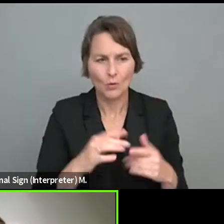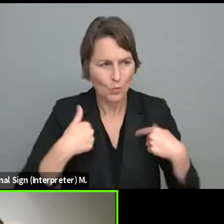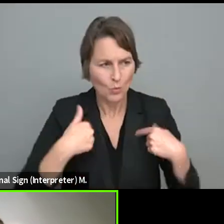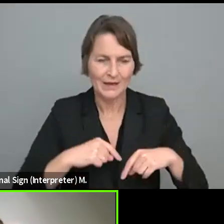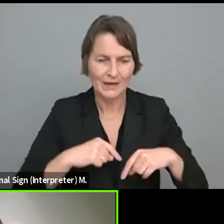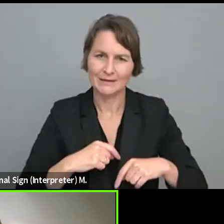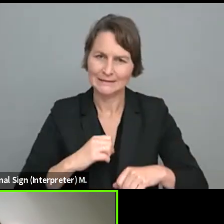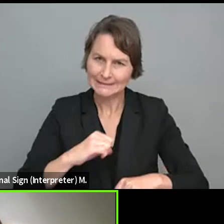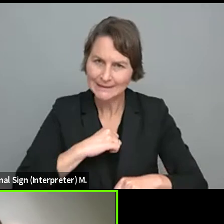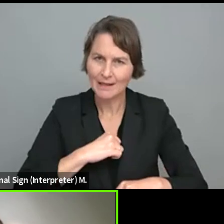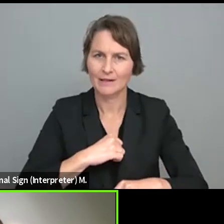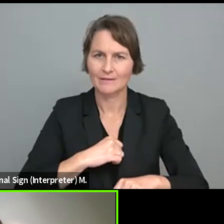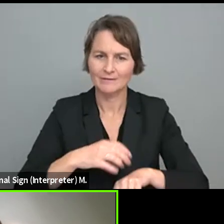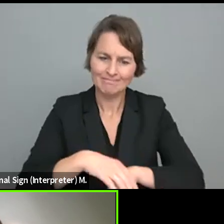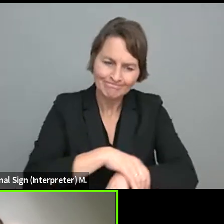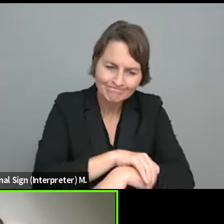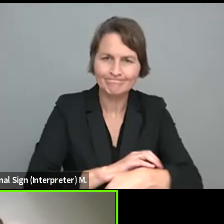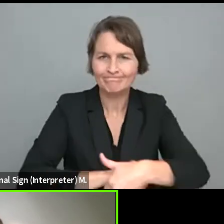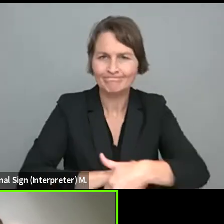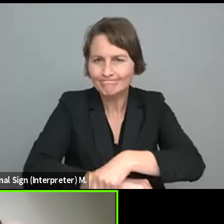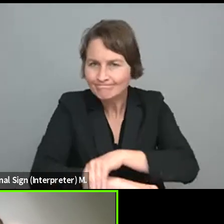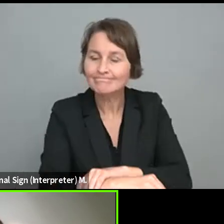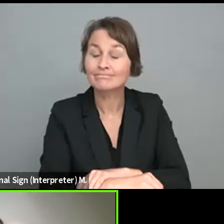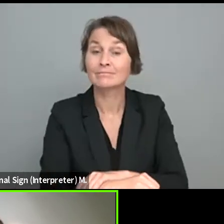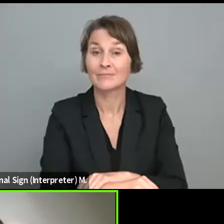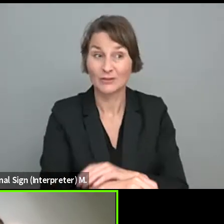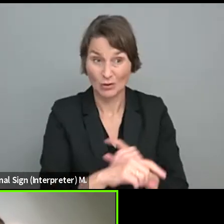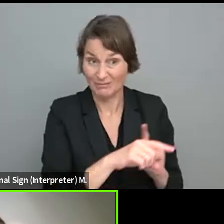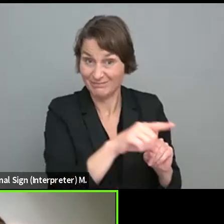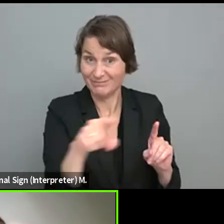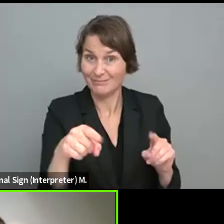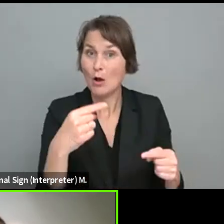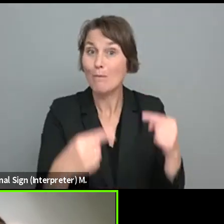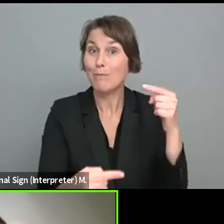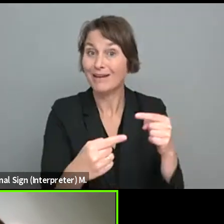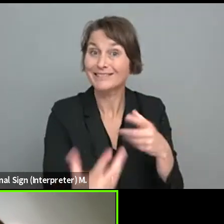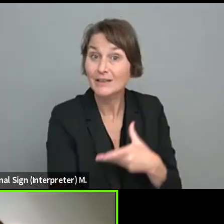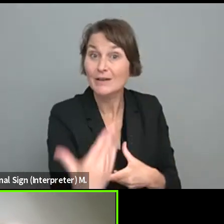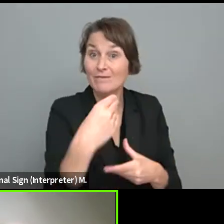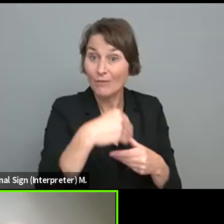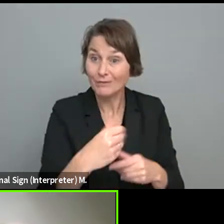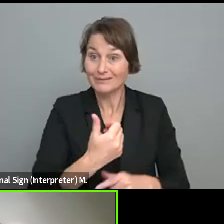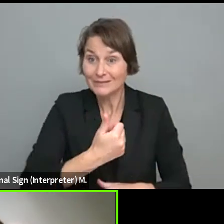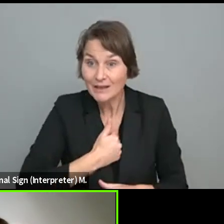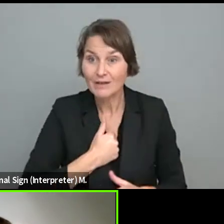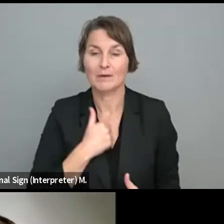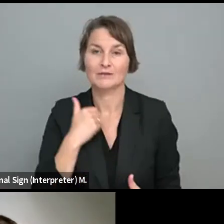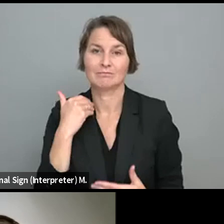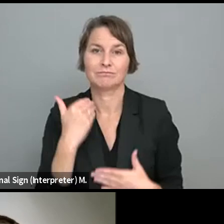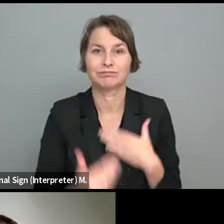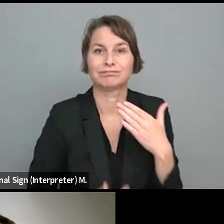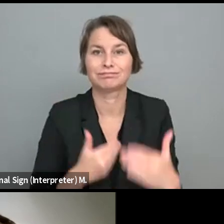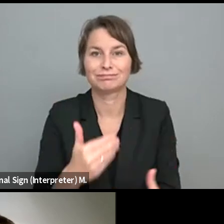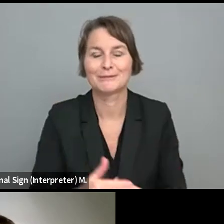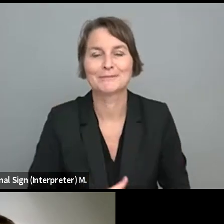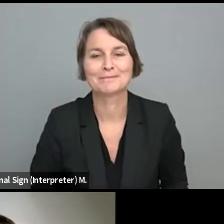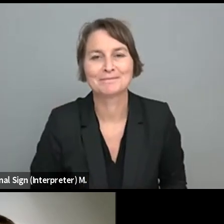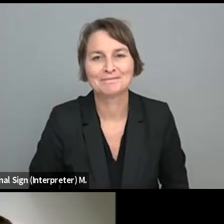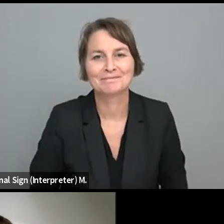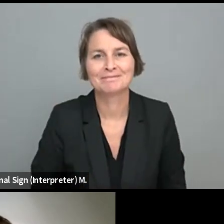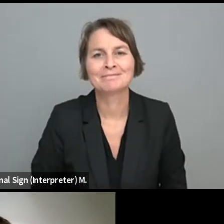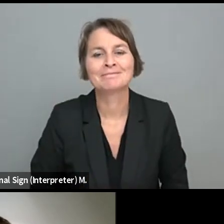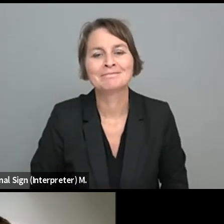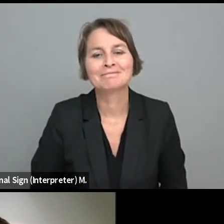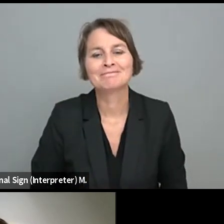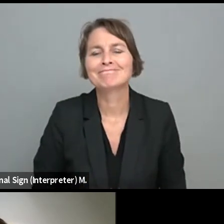therefore, politicians have to get involved on it and dare to drive the change that we need. Thorstein, it's an incredible